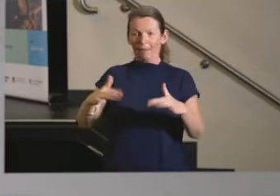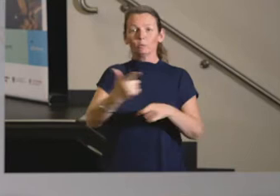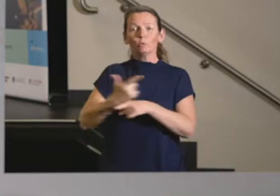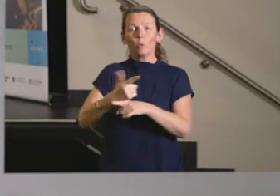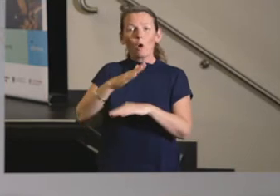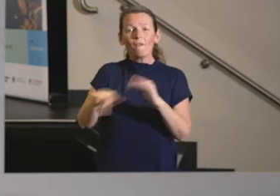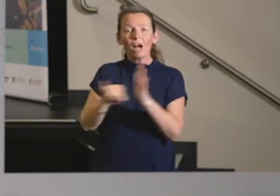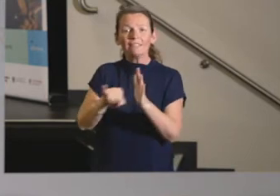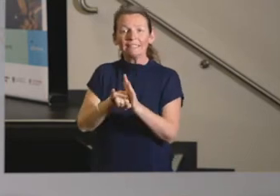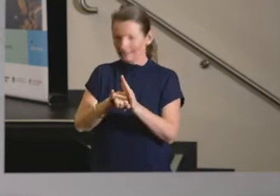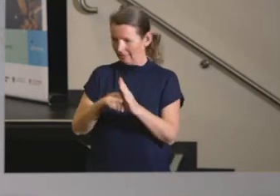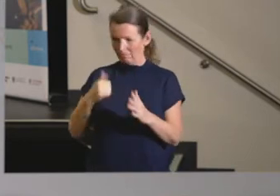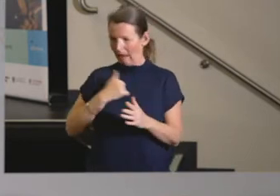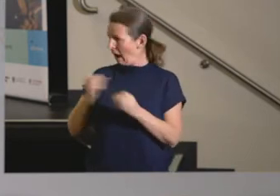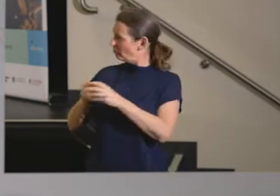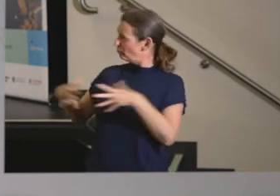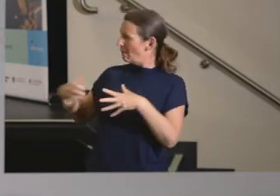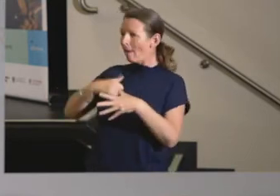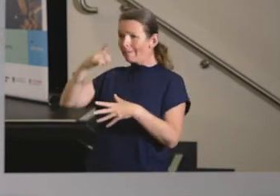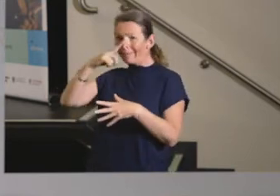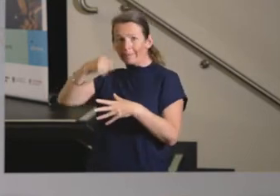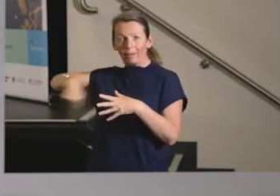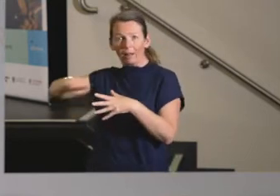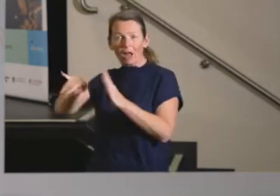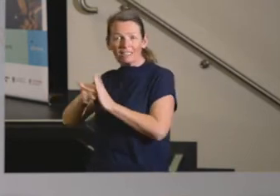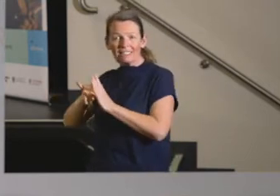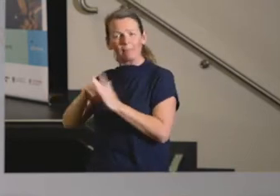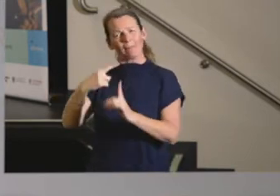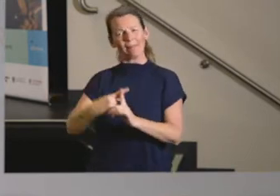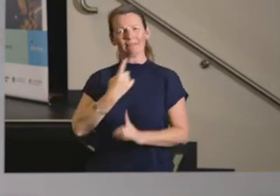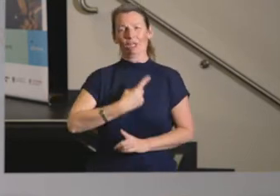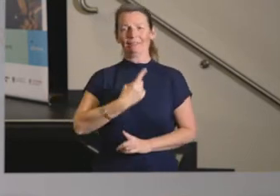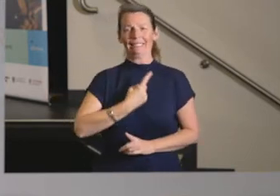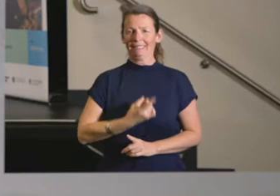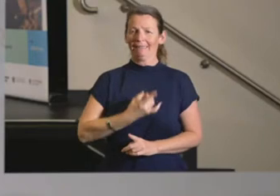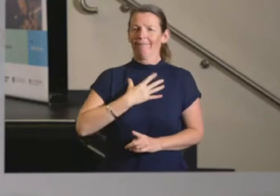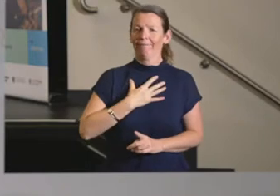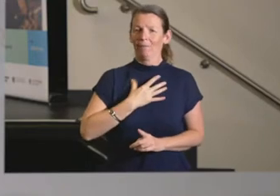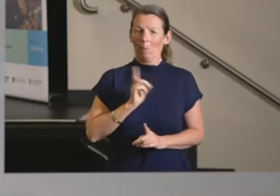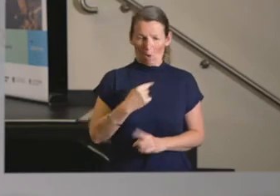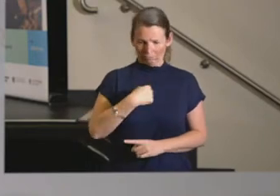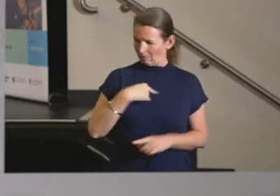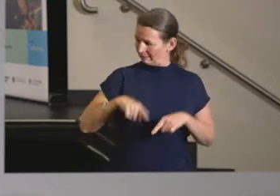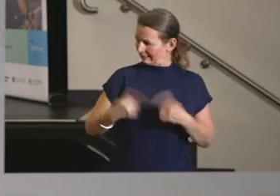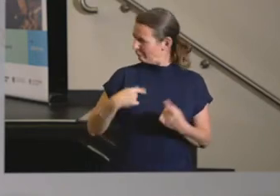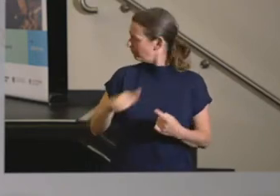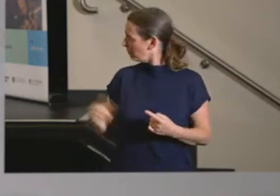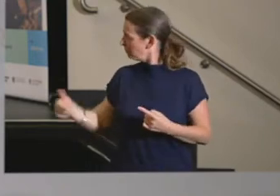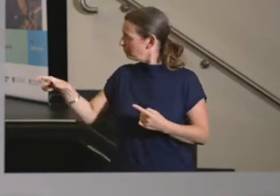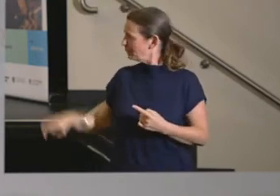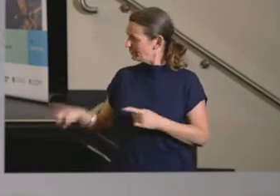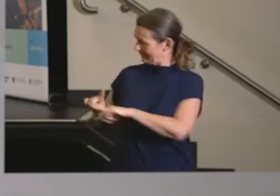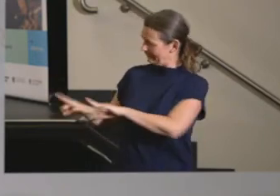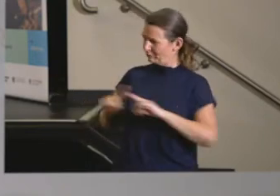identity, collective identity, but also celebrating a unique identity, what it is that makes us different, but also brings us